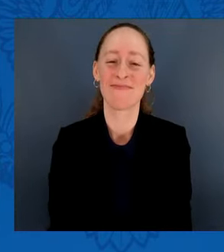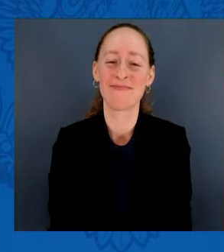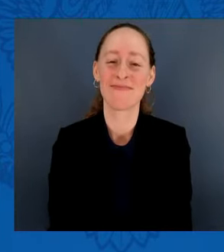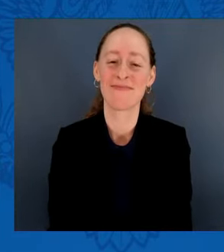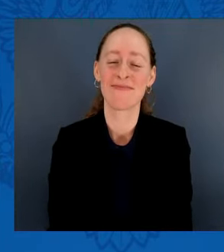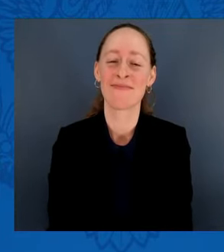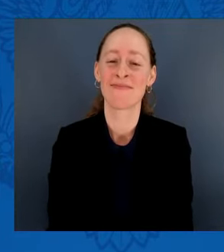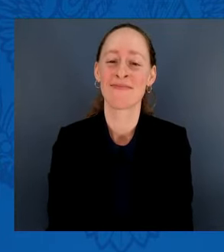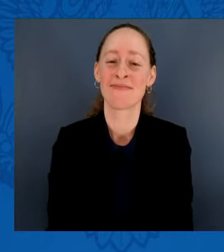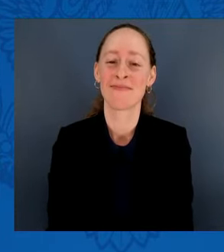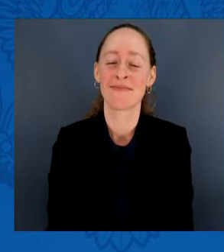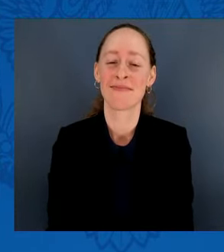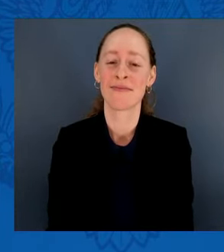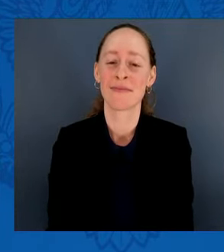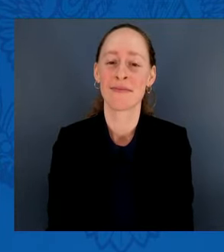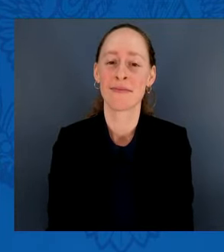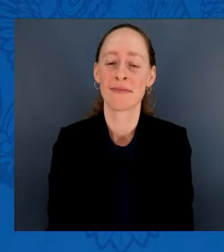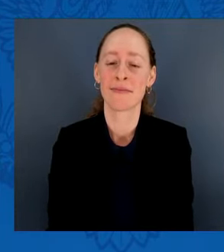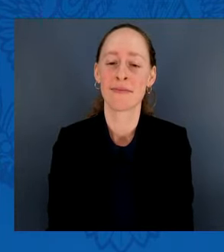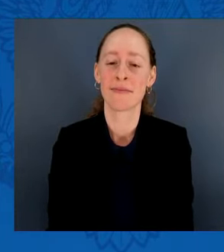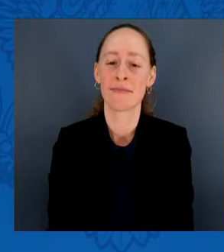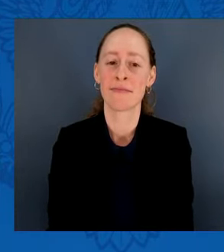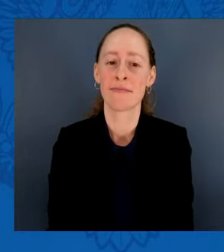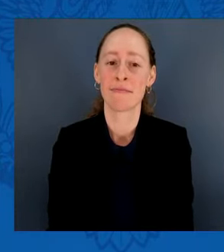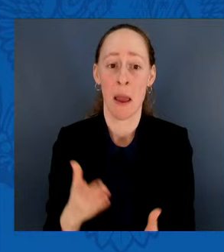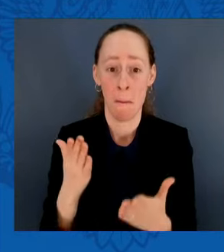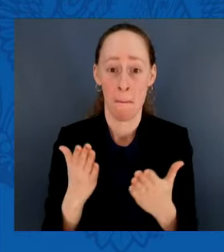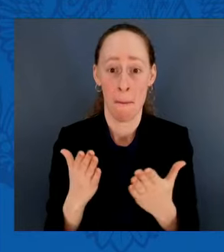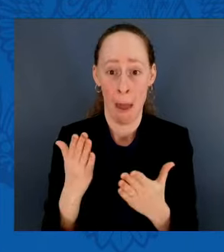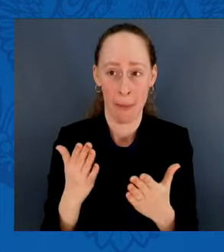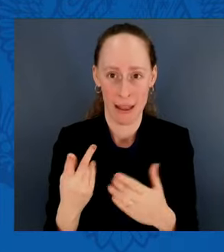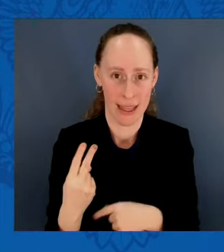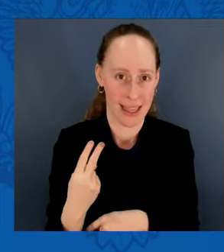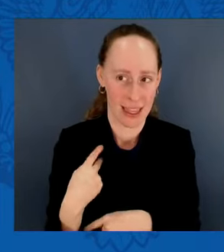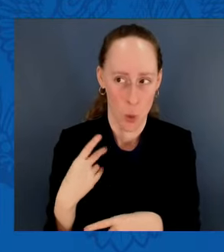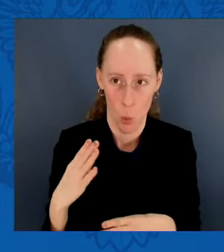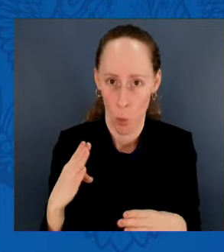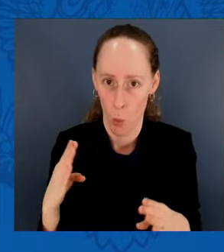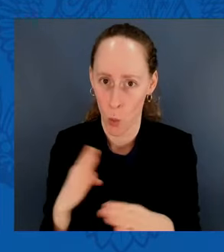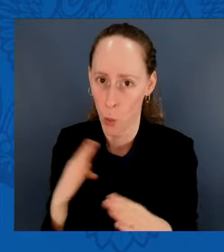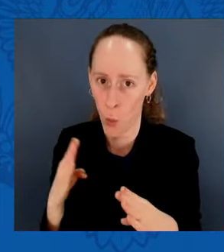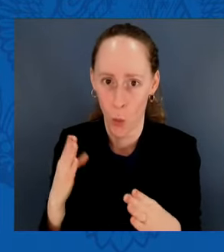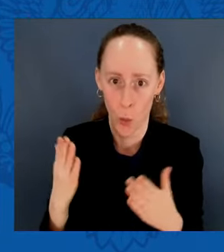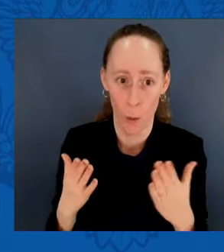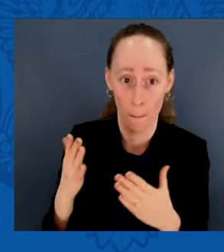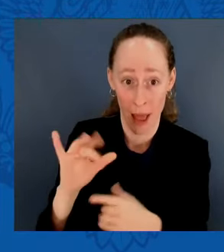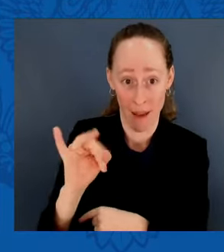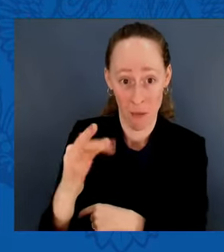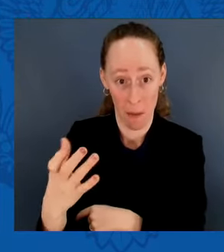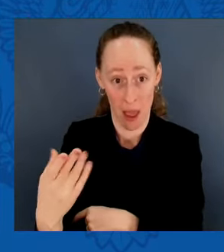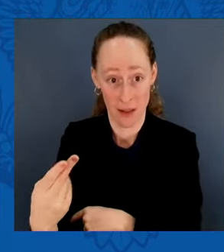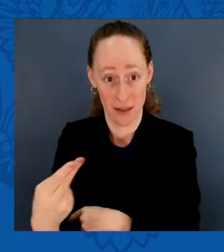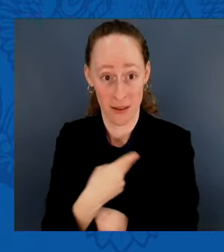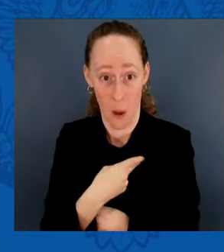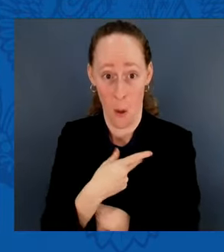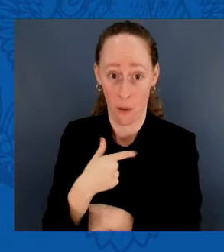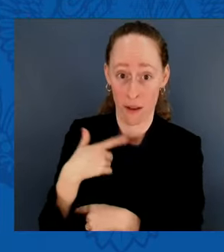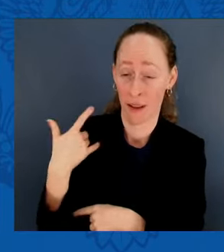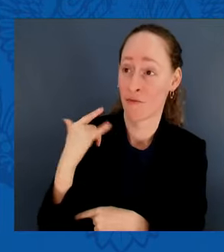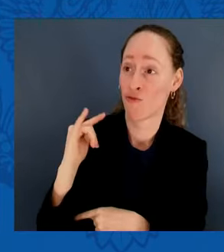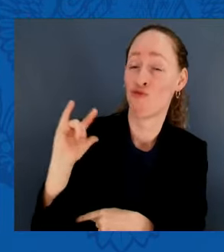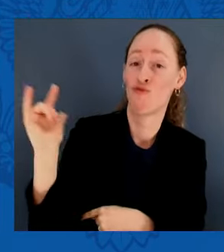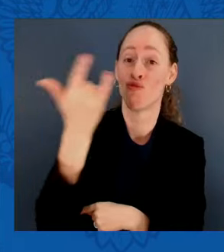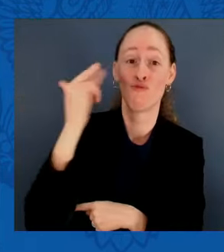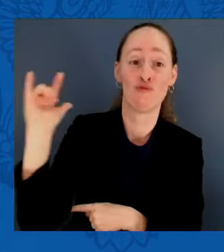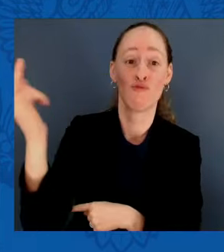I'm going to get in trouble for saying that, but any of you want to get an Air Force One and fly to Toronto, Berlin, Moscow, I mean, excuse me,